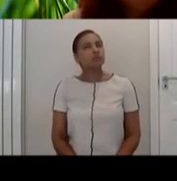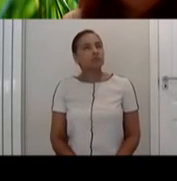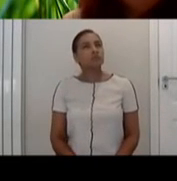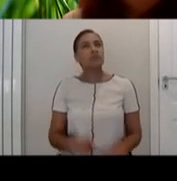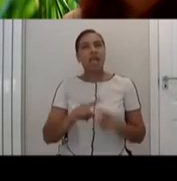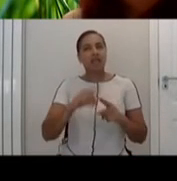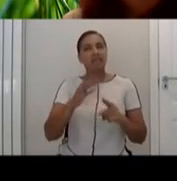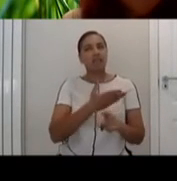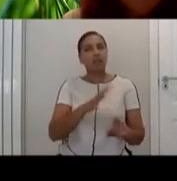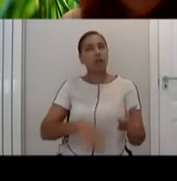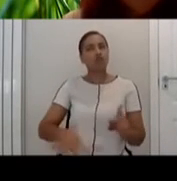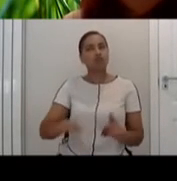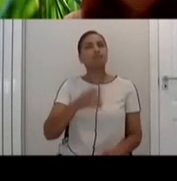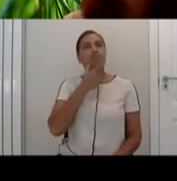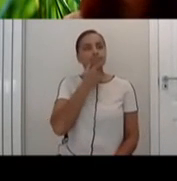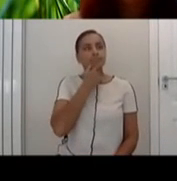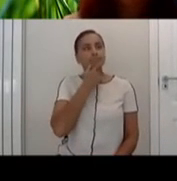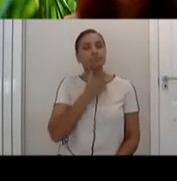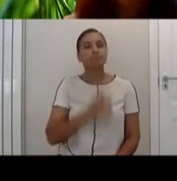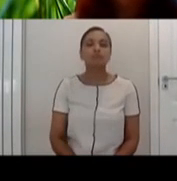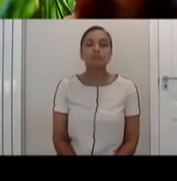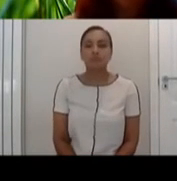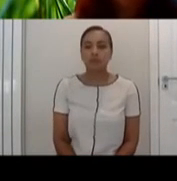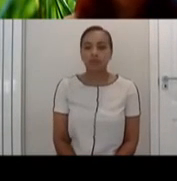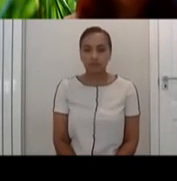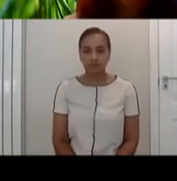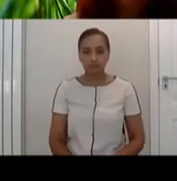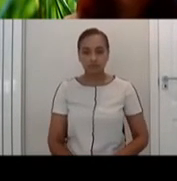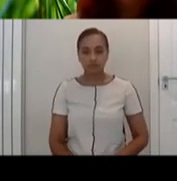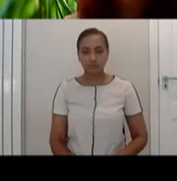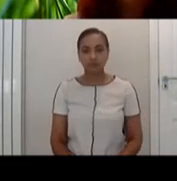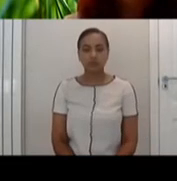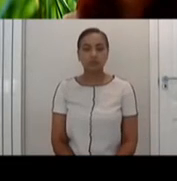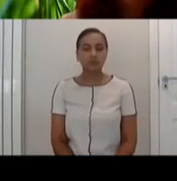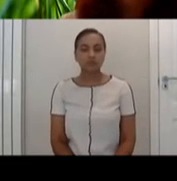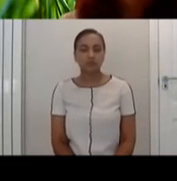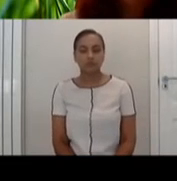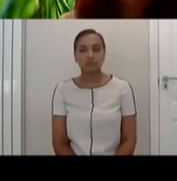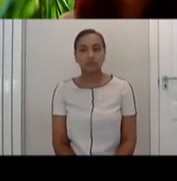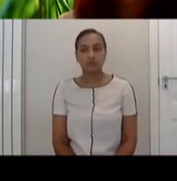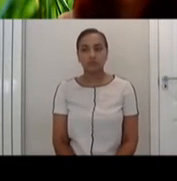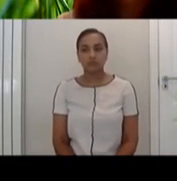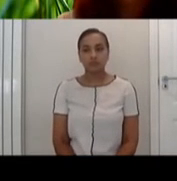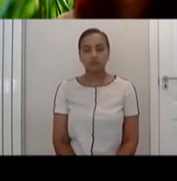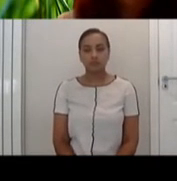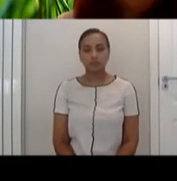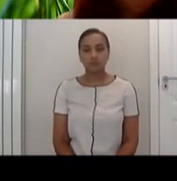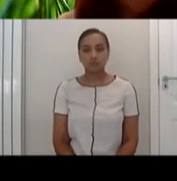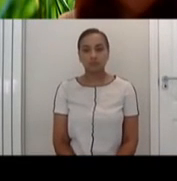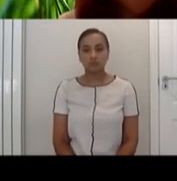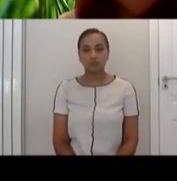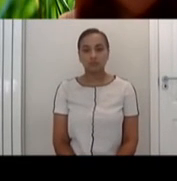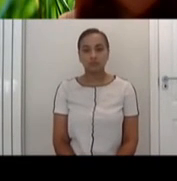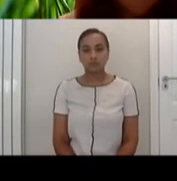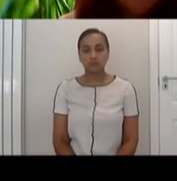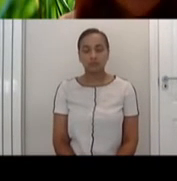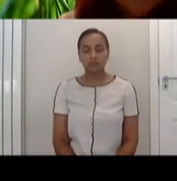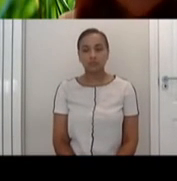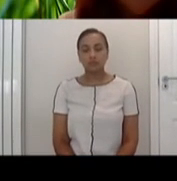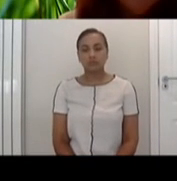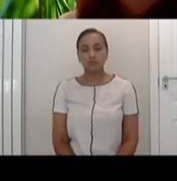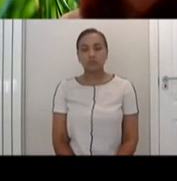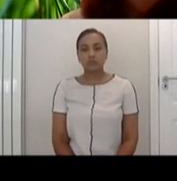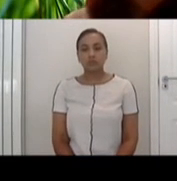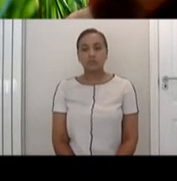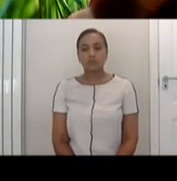Enfield. Okay, so we're going to move on.